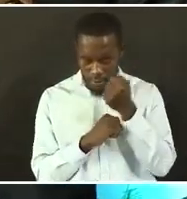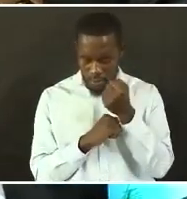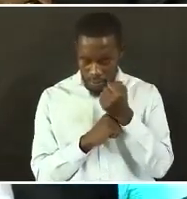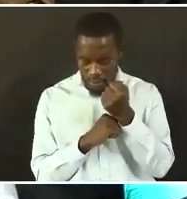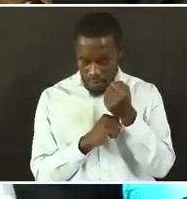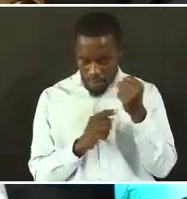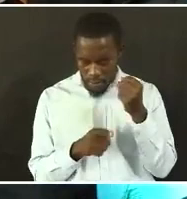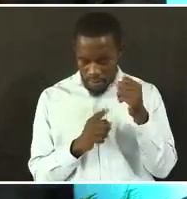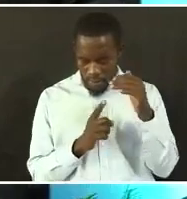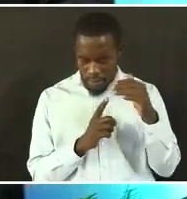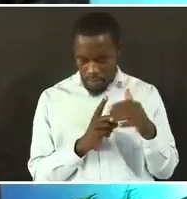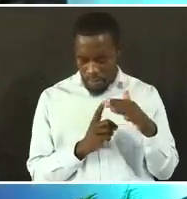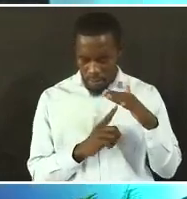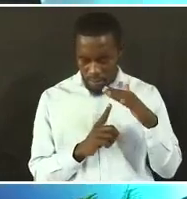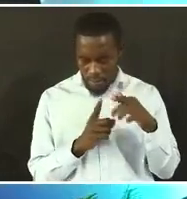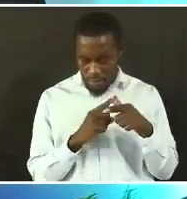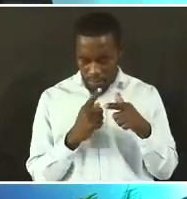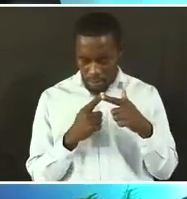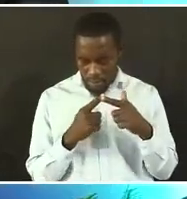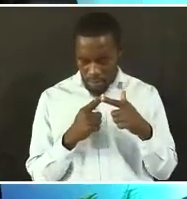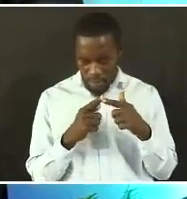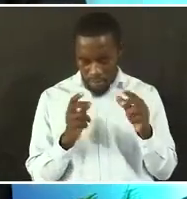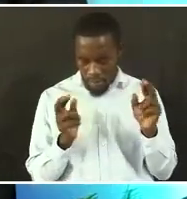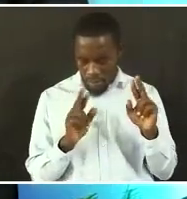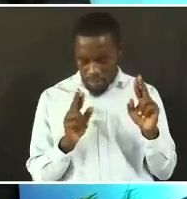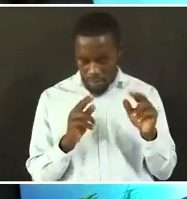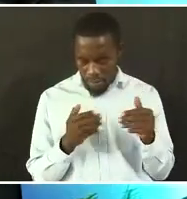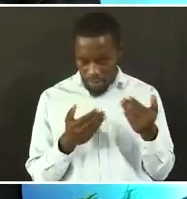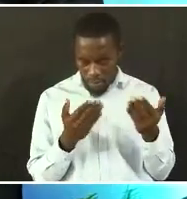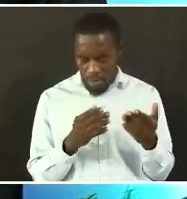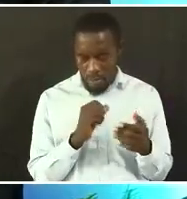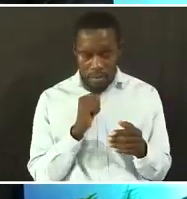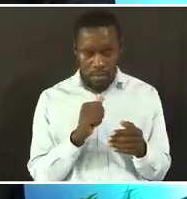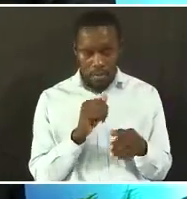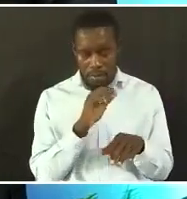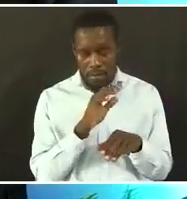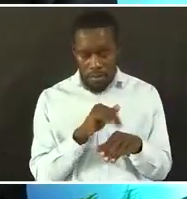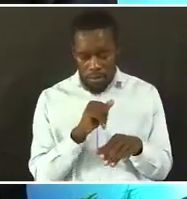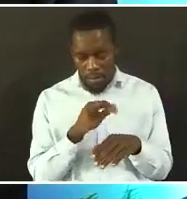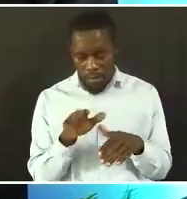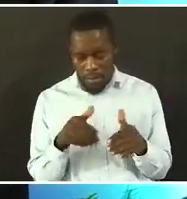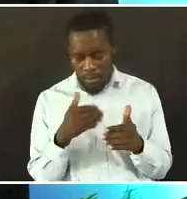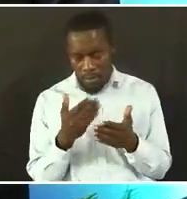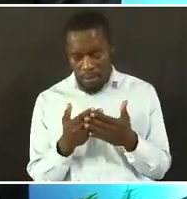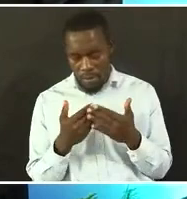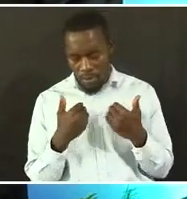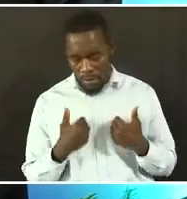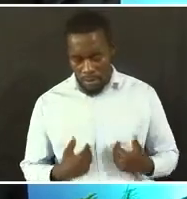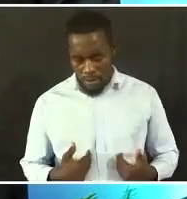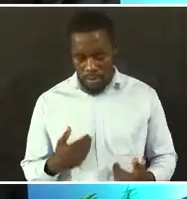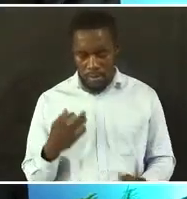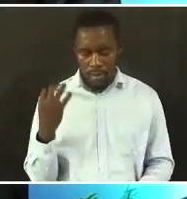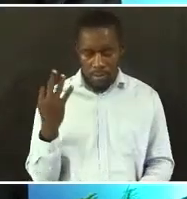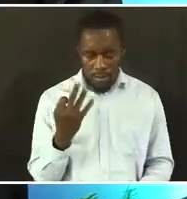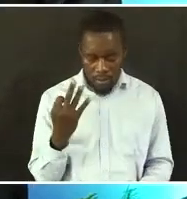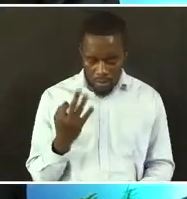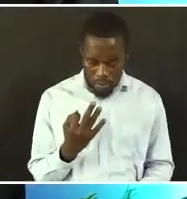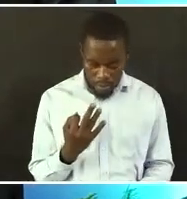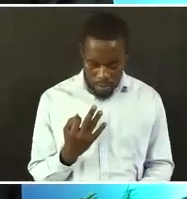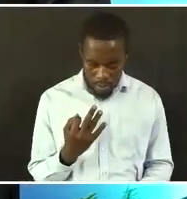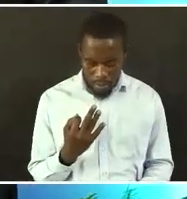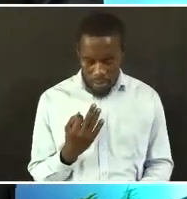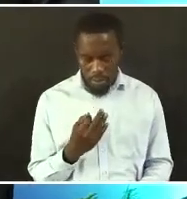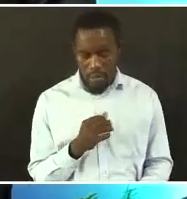Lord, we are not calling everyone to be foot soldiers. We are not calling everyone to be in the prayer band. We